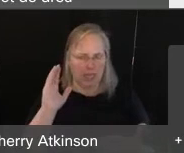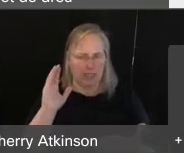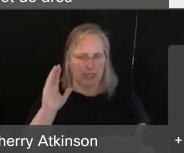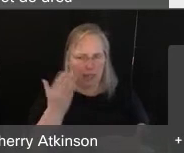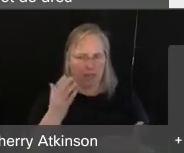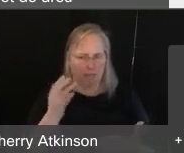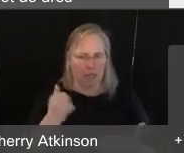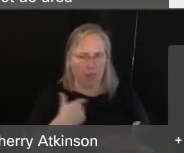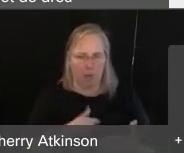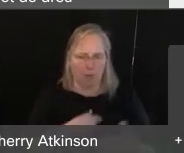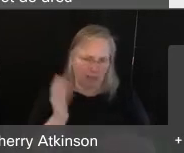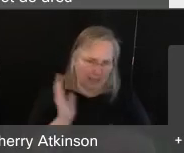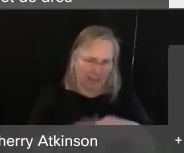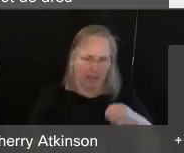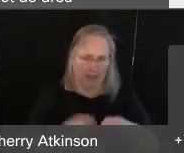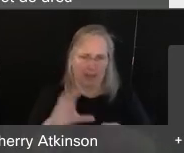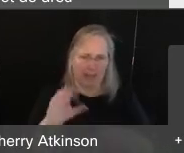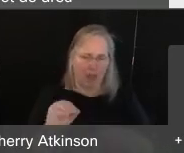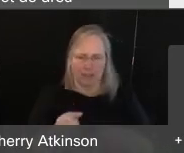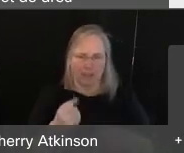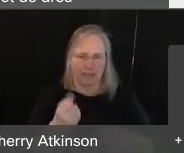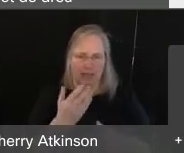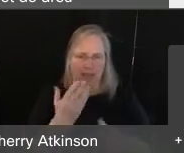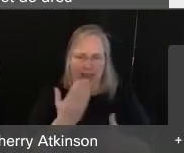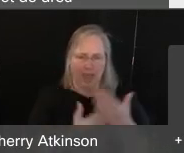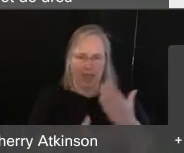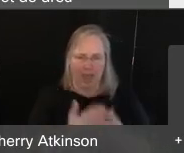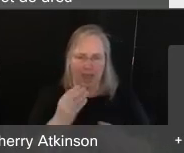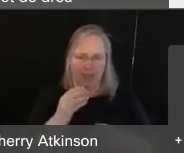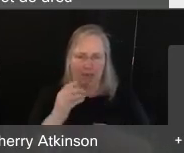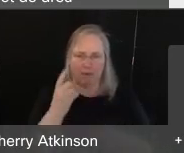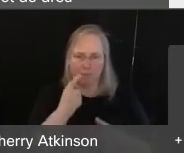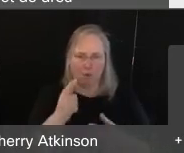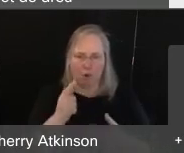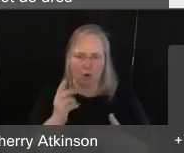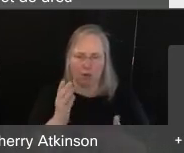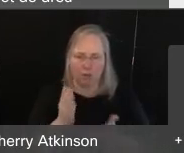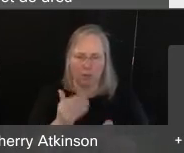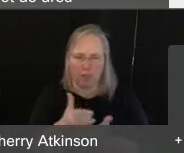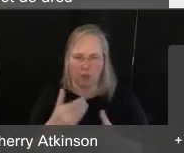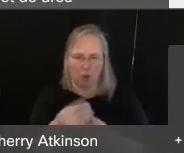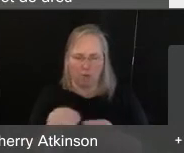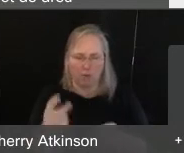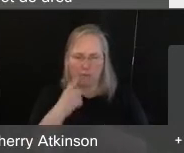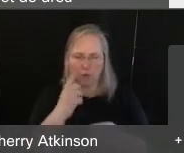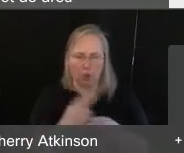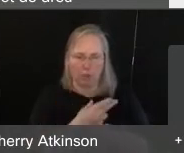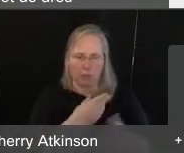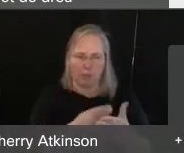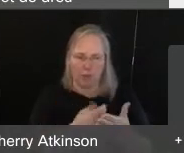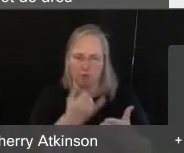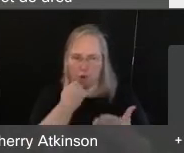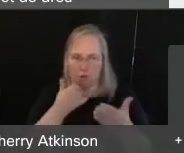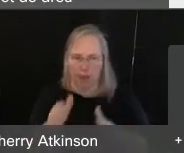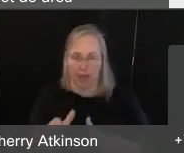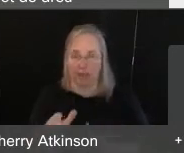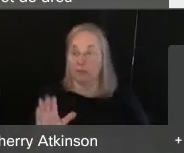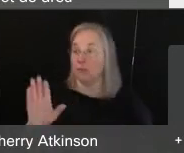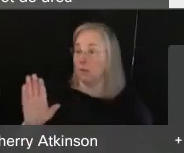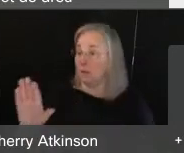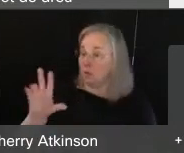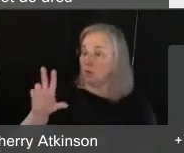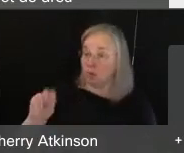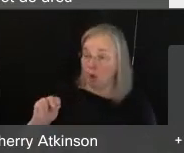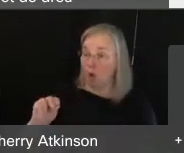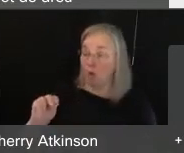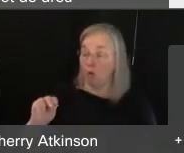office and administration, for using money the way they should, funding they shouldn't be using it for. No, Craig, actually, there's one piece